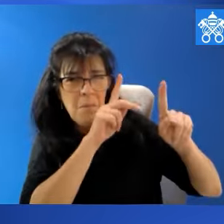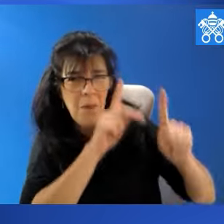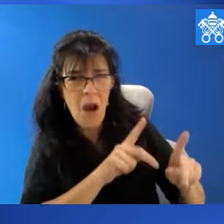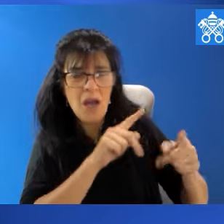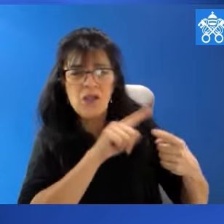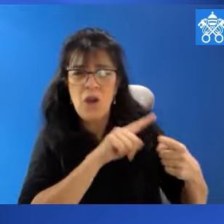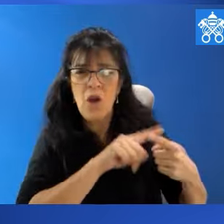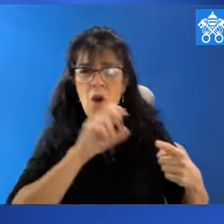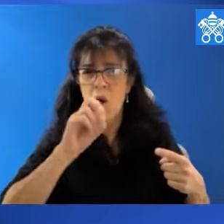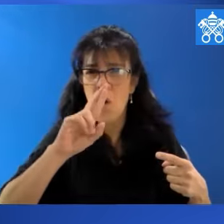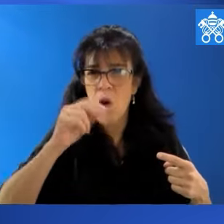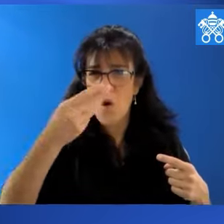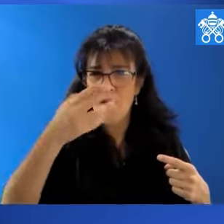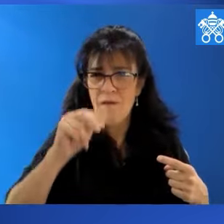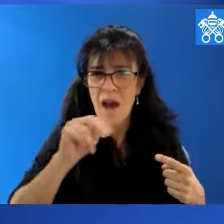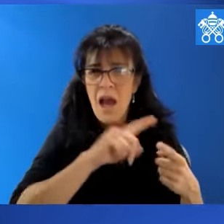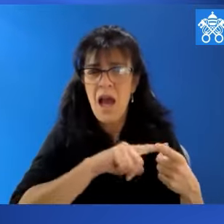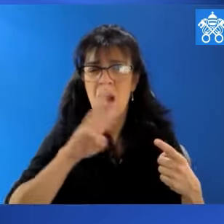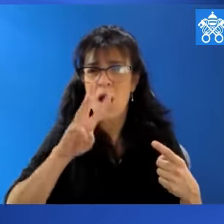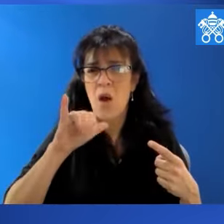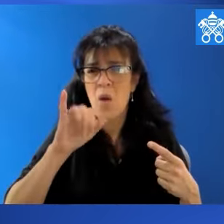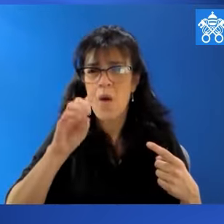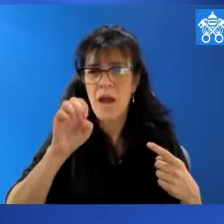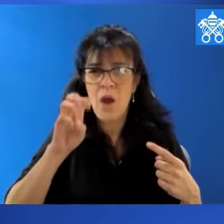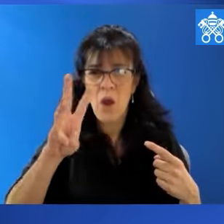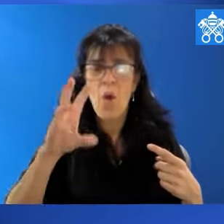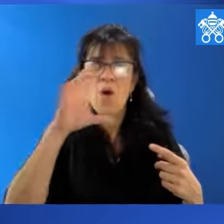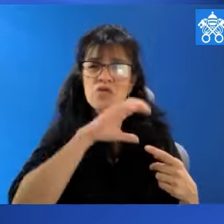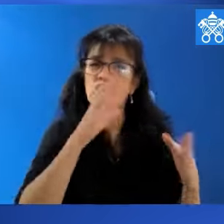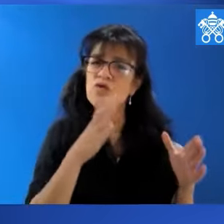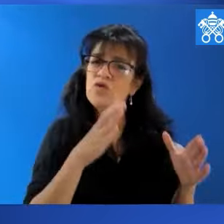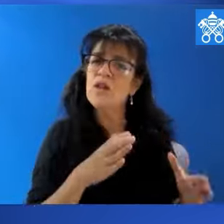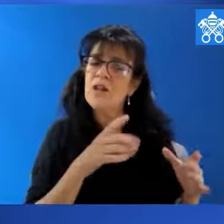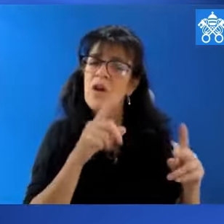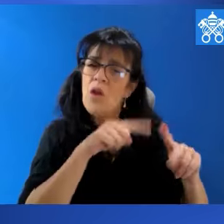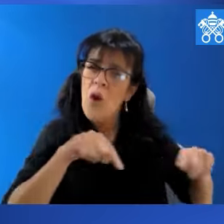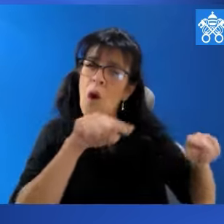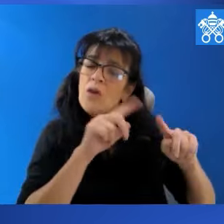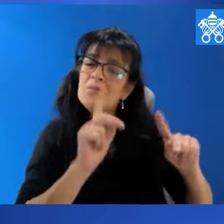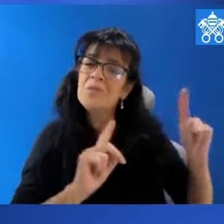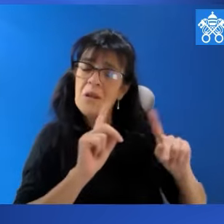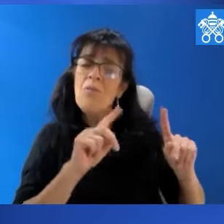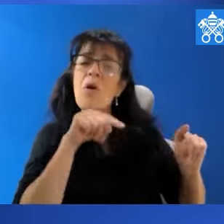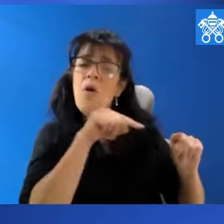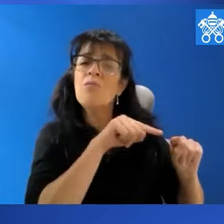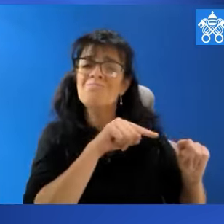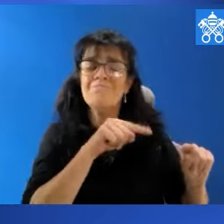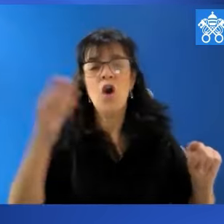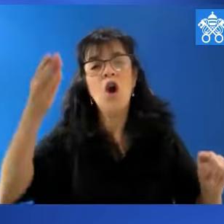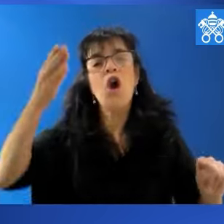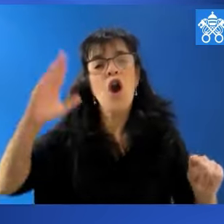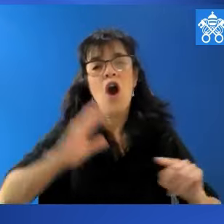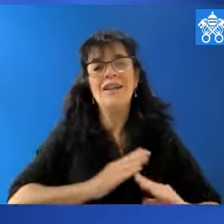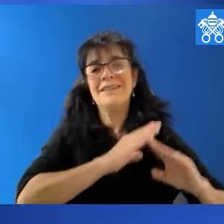the widow, and the stranger are the quintessential poor whom God always defends and asks to